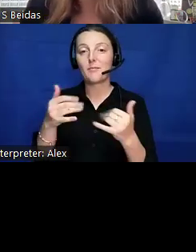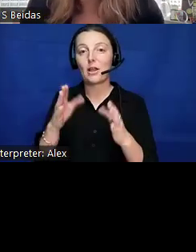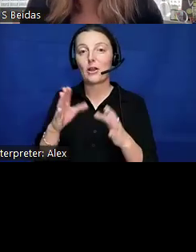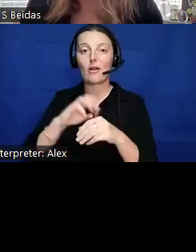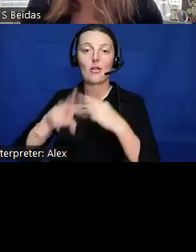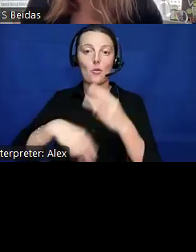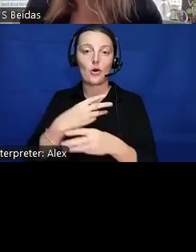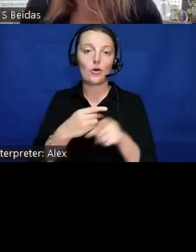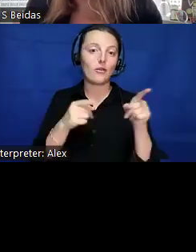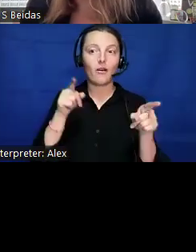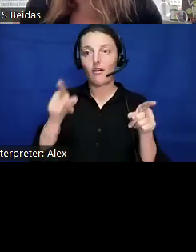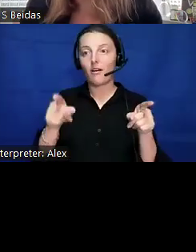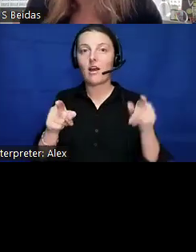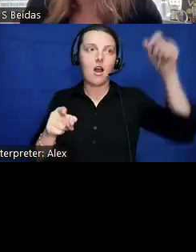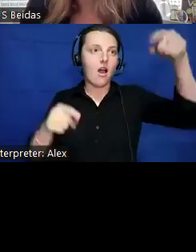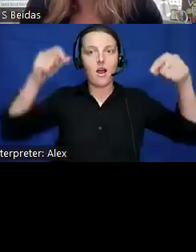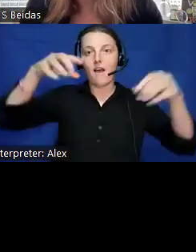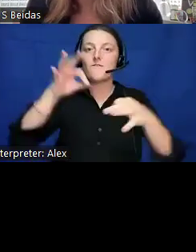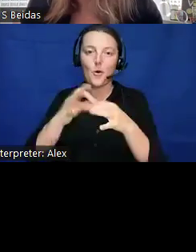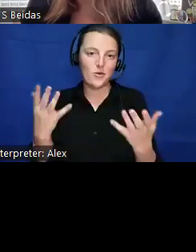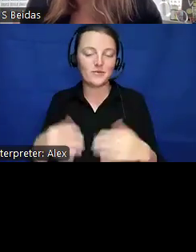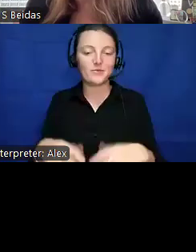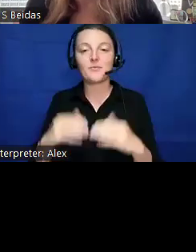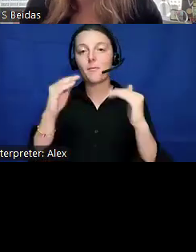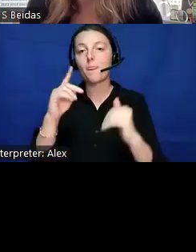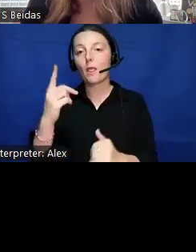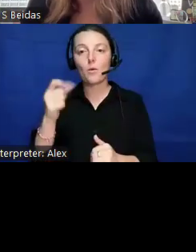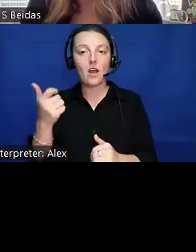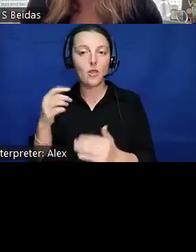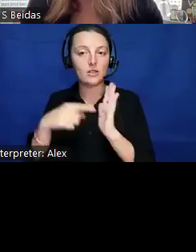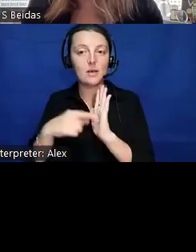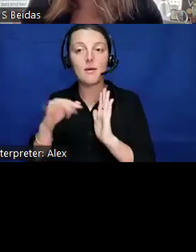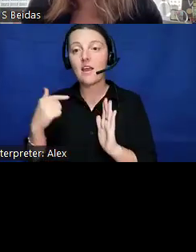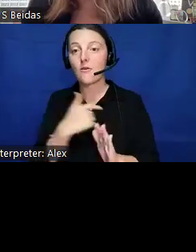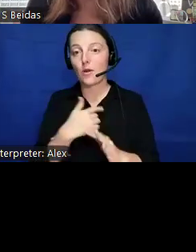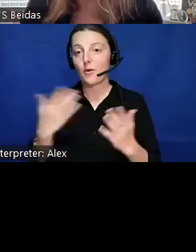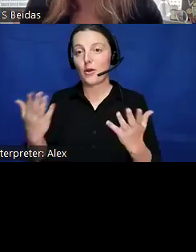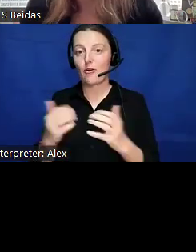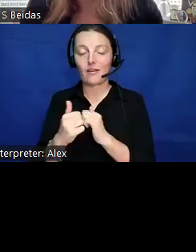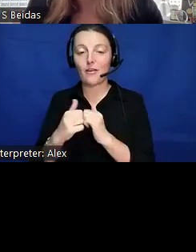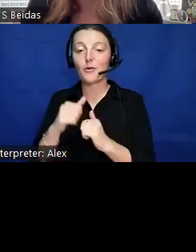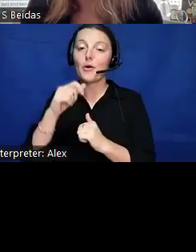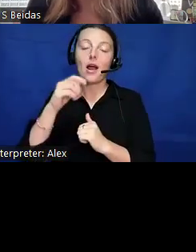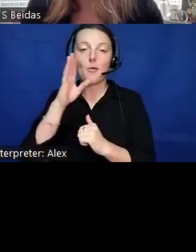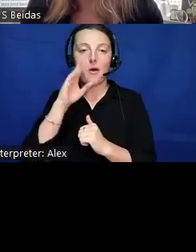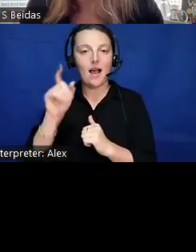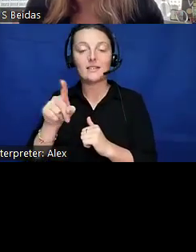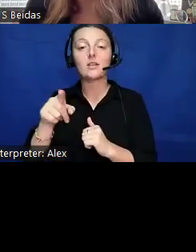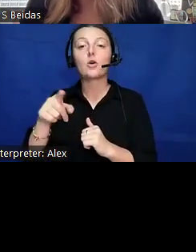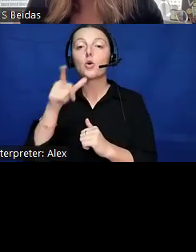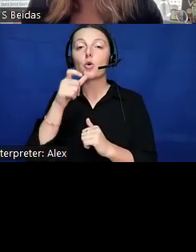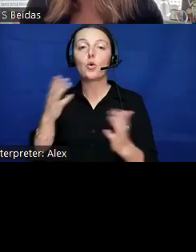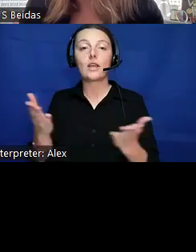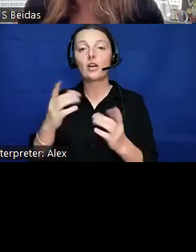One more example from the digital world. If we were together, I'd ask you to all raise your hand. Who here has gotten stuck in an